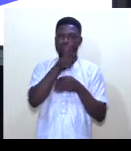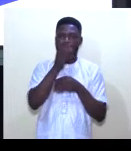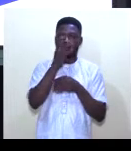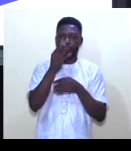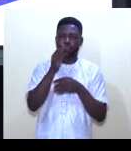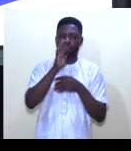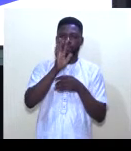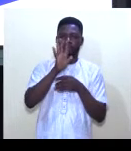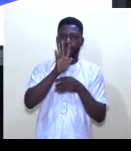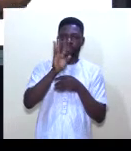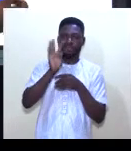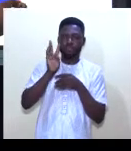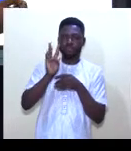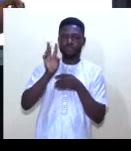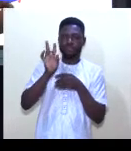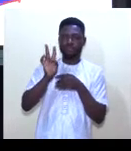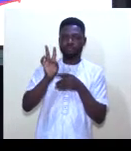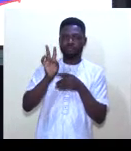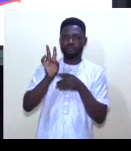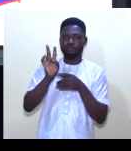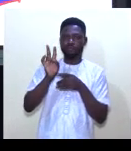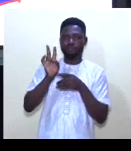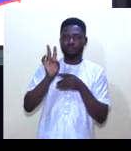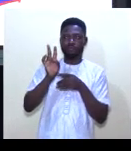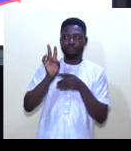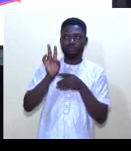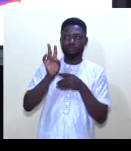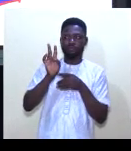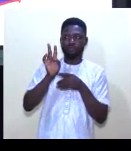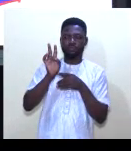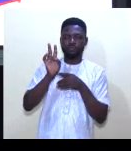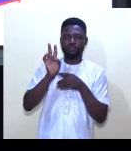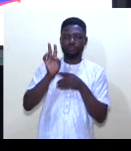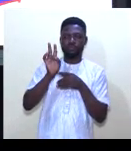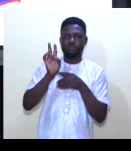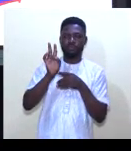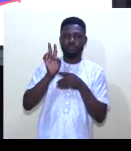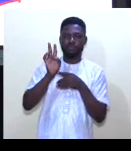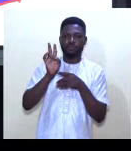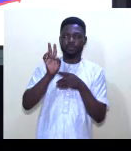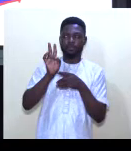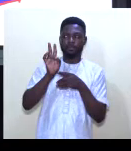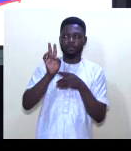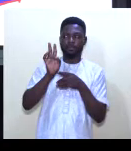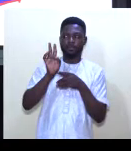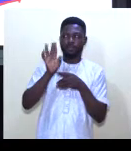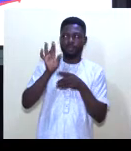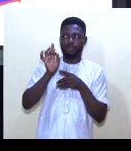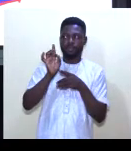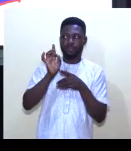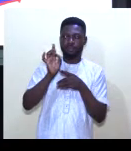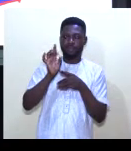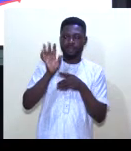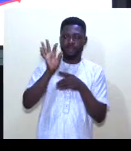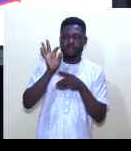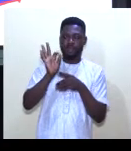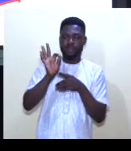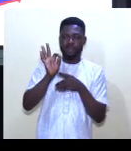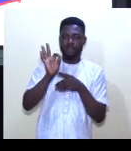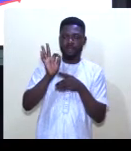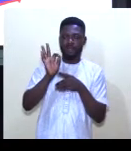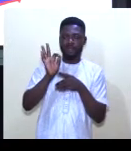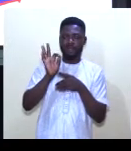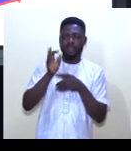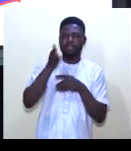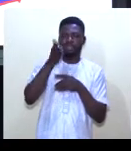5, 6, 7, 5, 6, 7, 8,